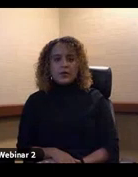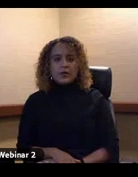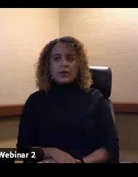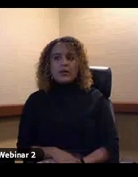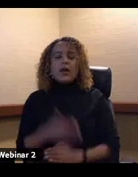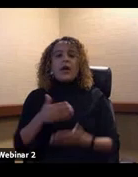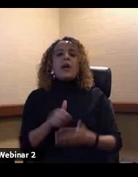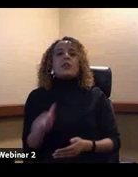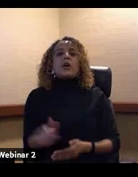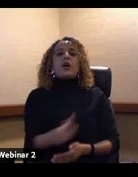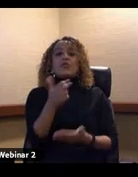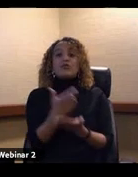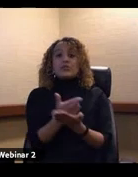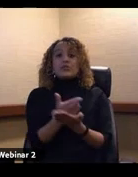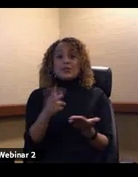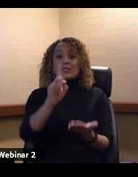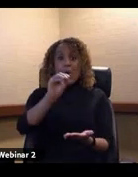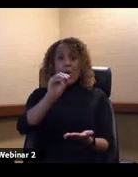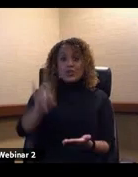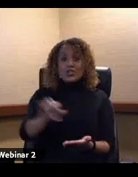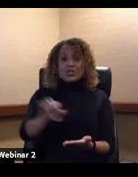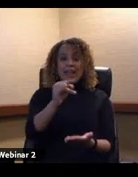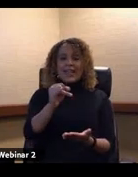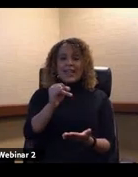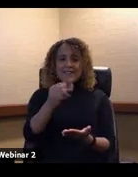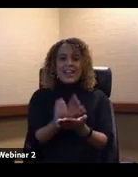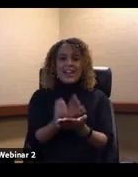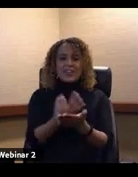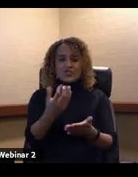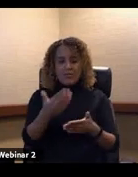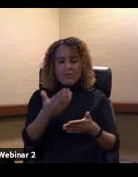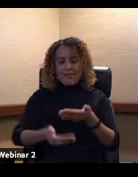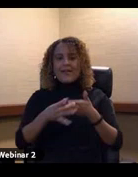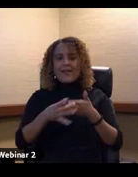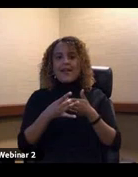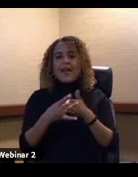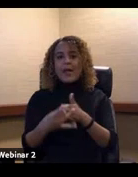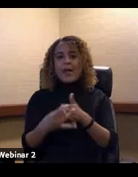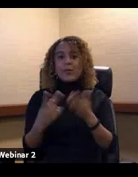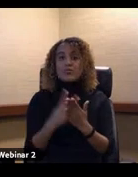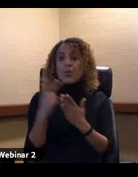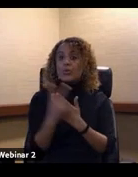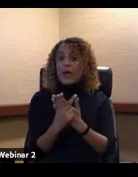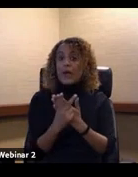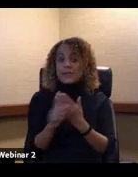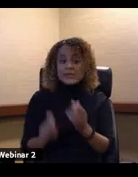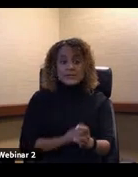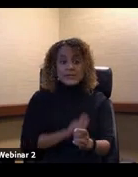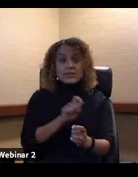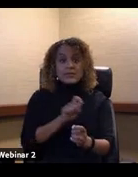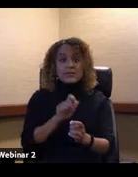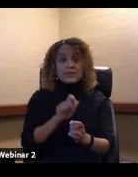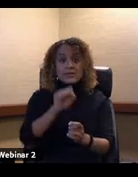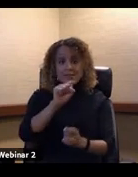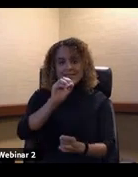Then another resource is the DOJ Financial Guide, as well as the